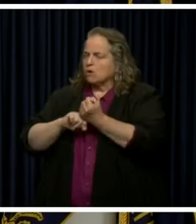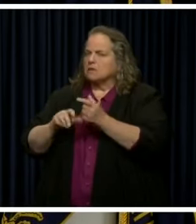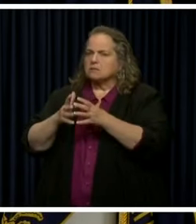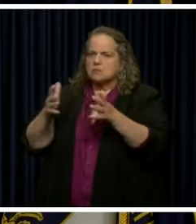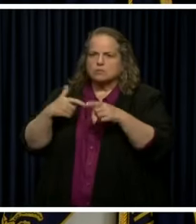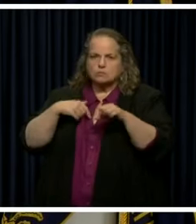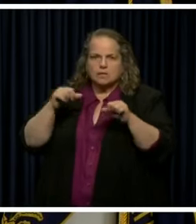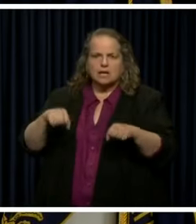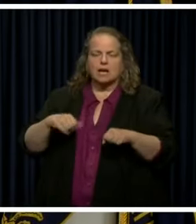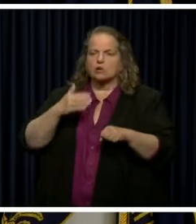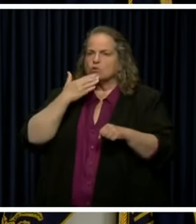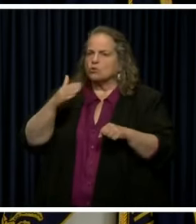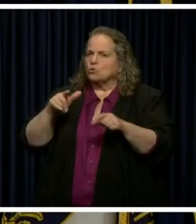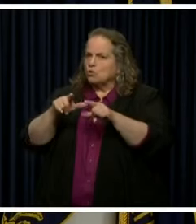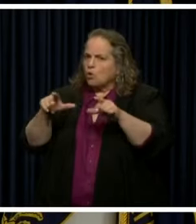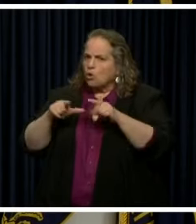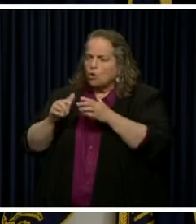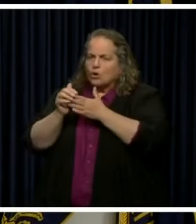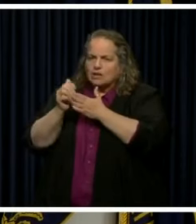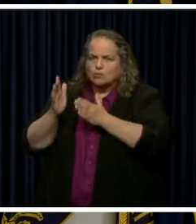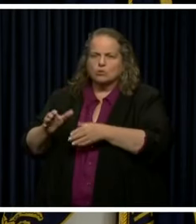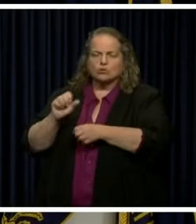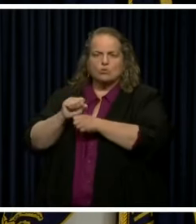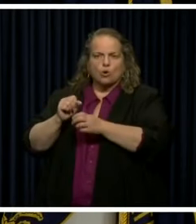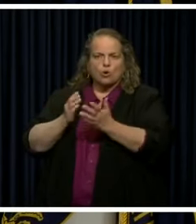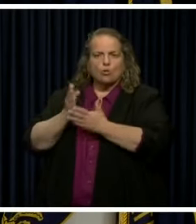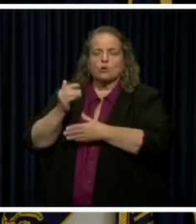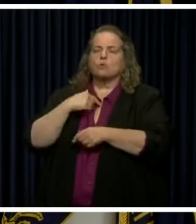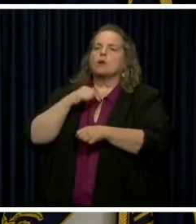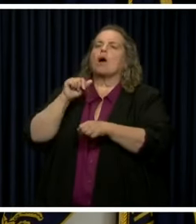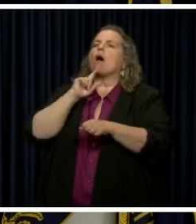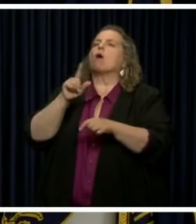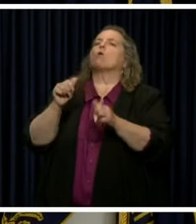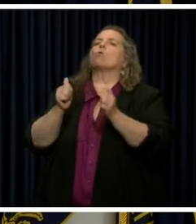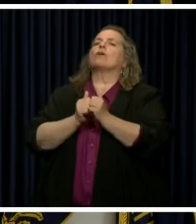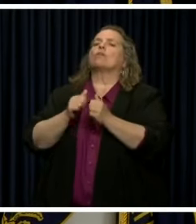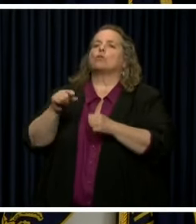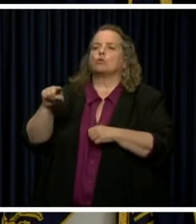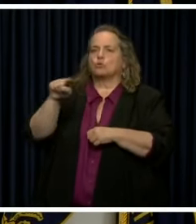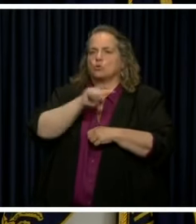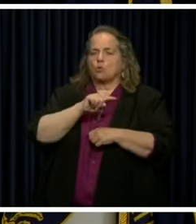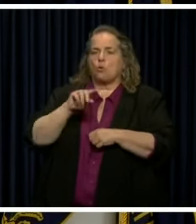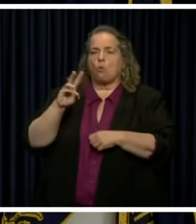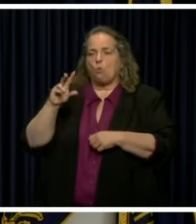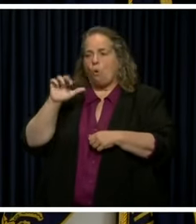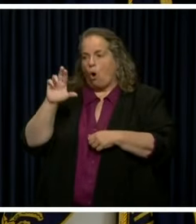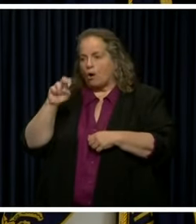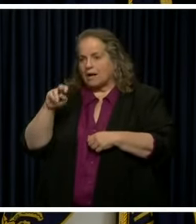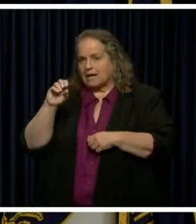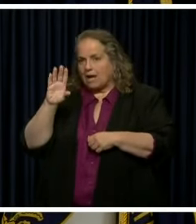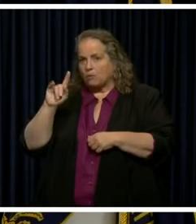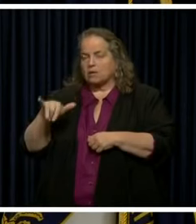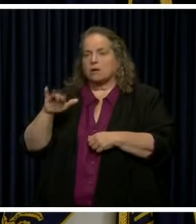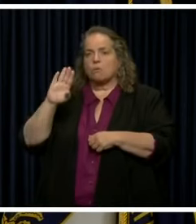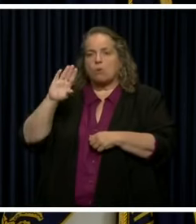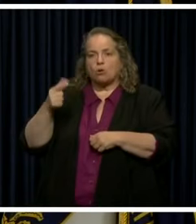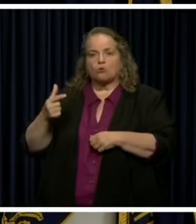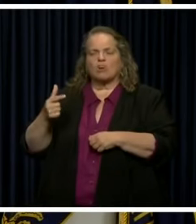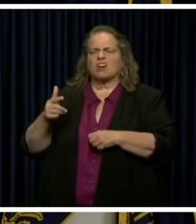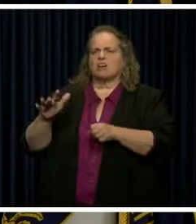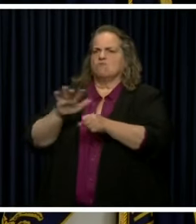can. Good local leaders working through it. We are with you. Warren County, Bowling Green, and the entire